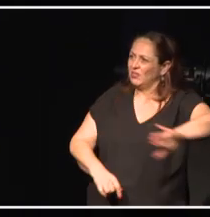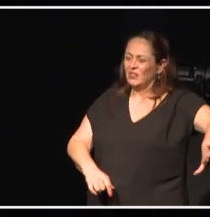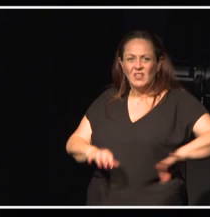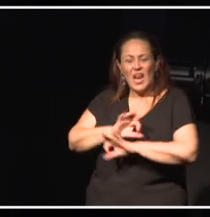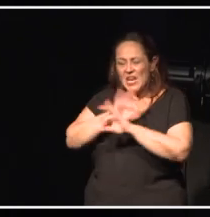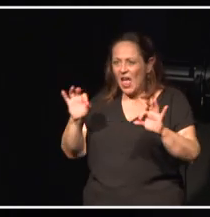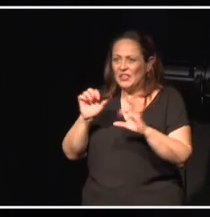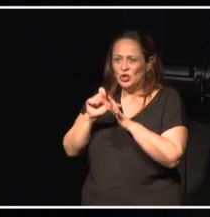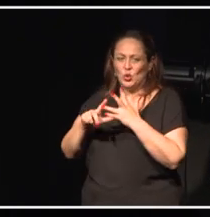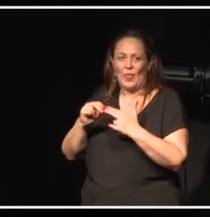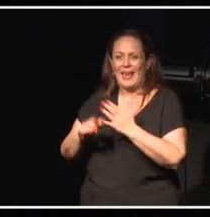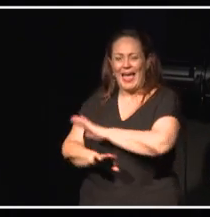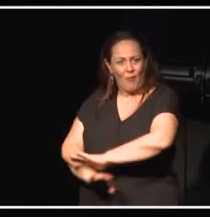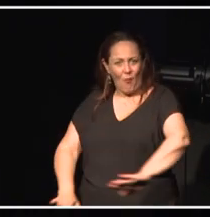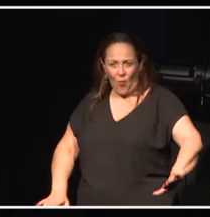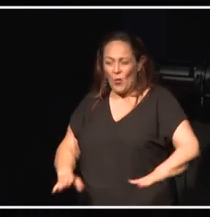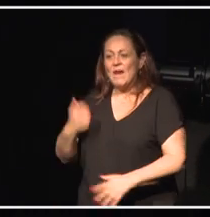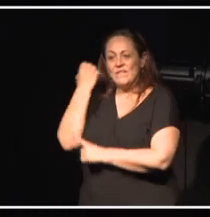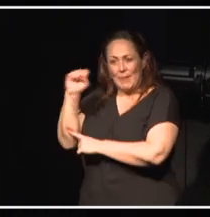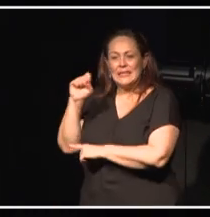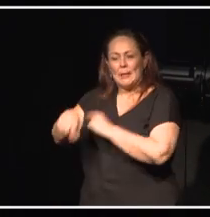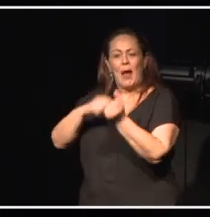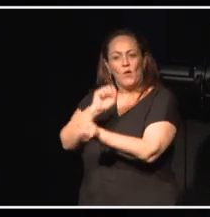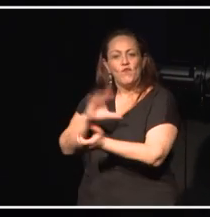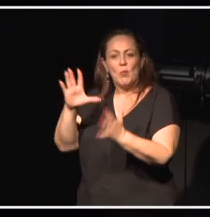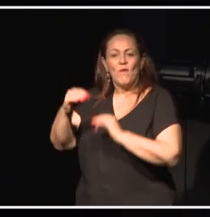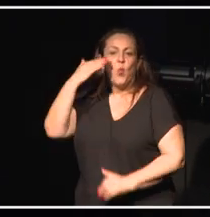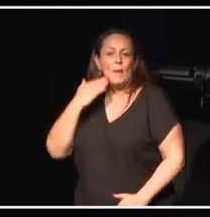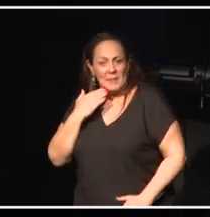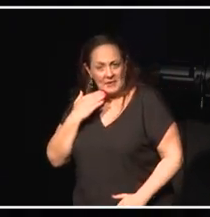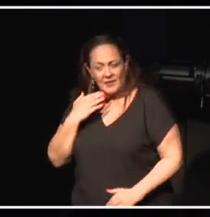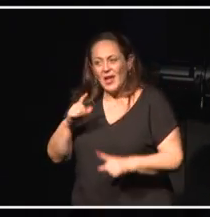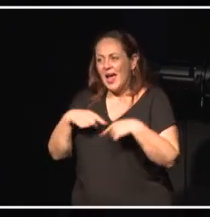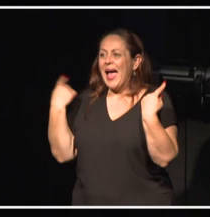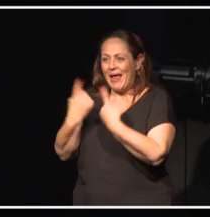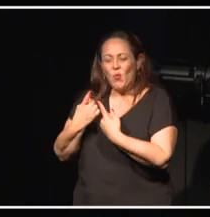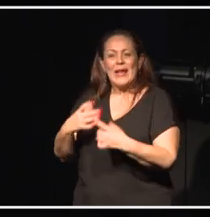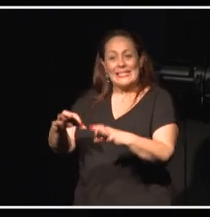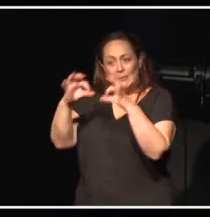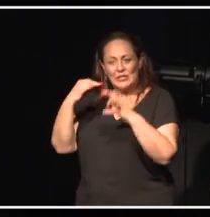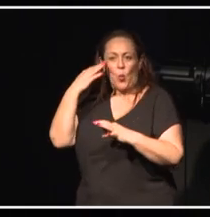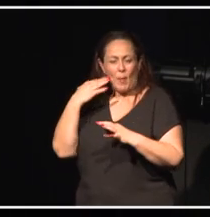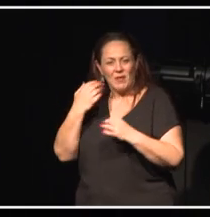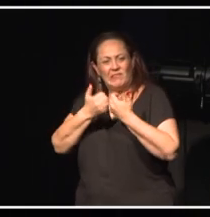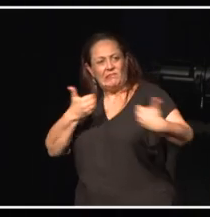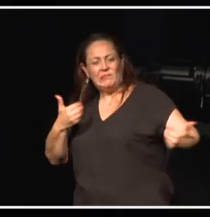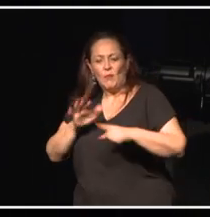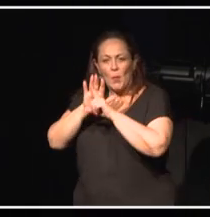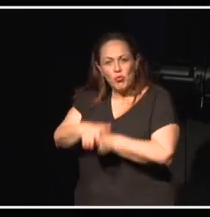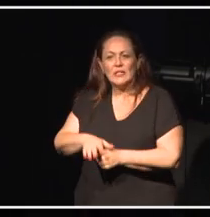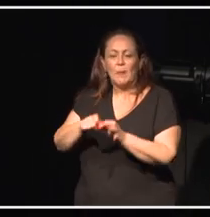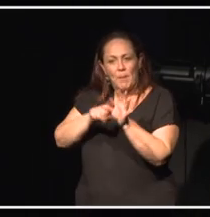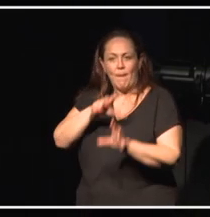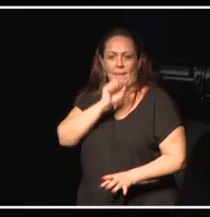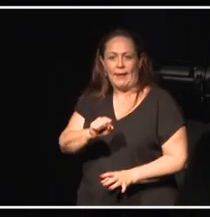part of the equation. Feminism is about liberating women, and everyone else, but women especially, from patriarchal oppression. It's